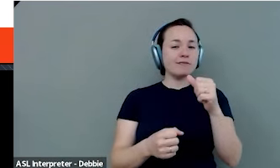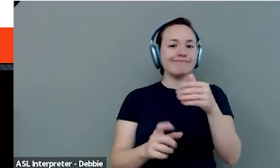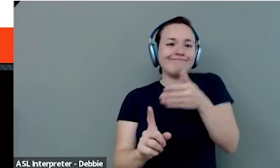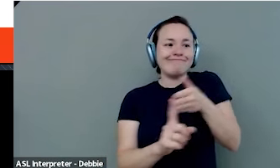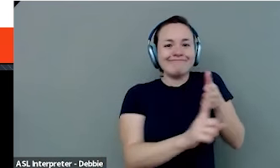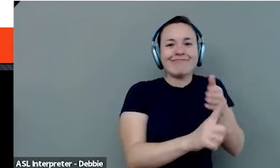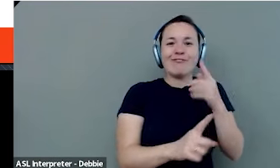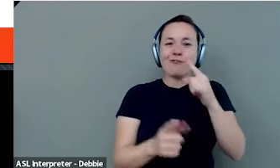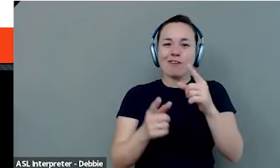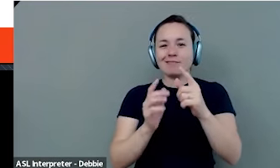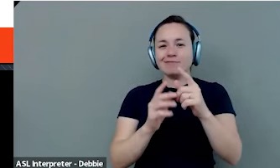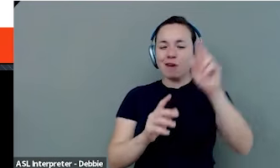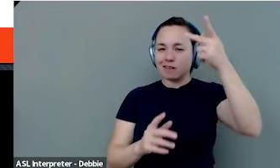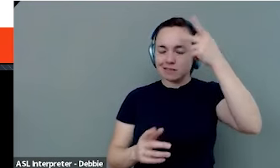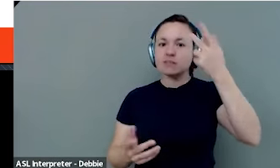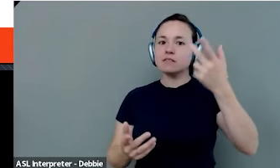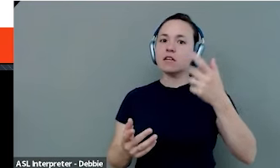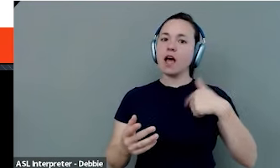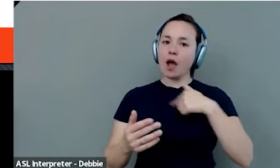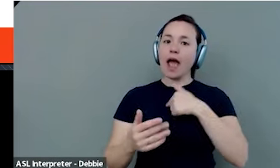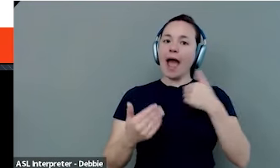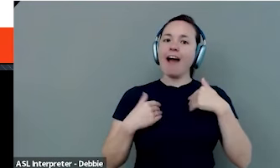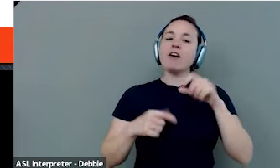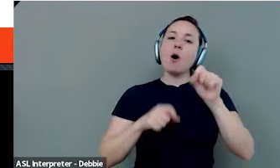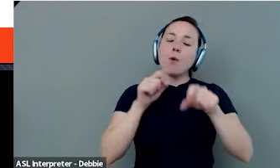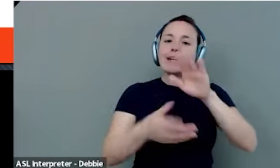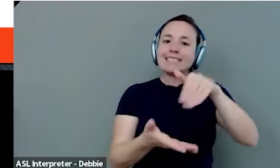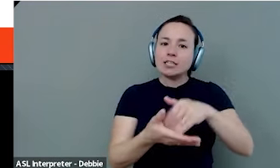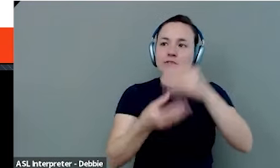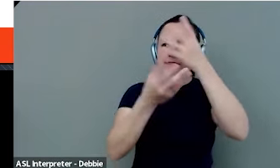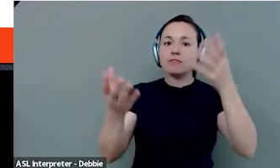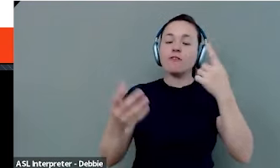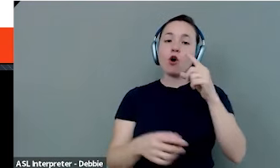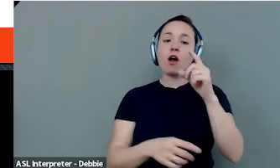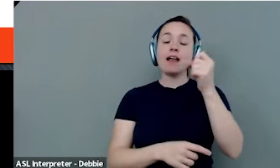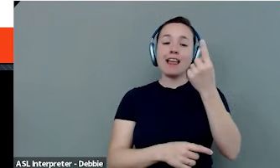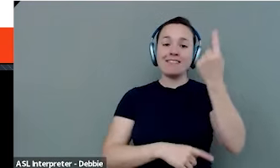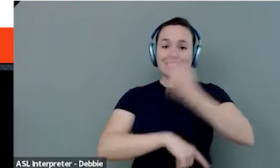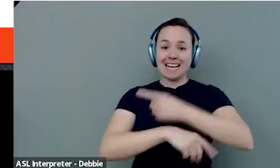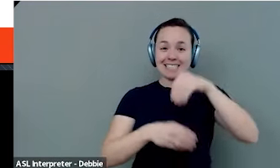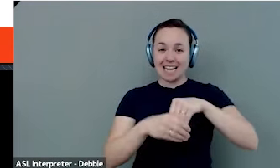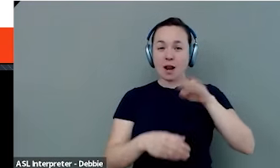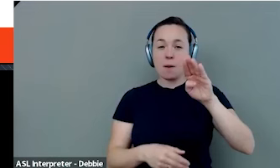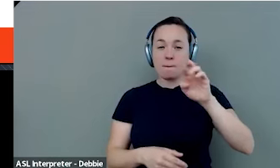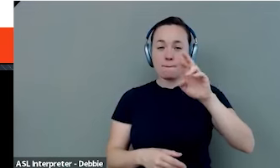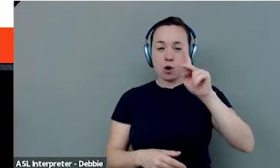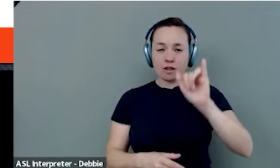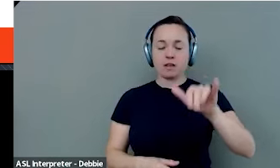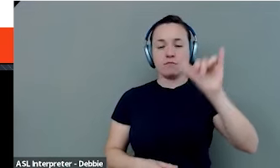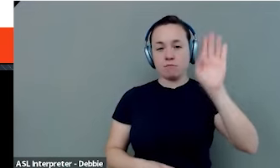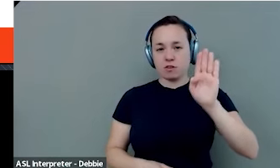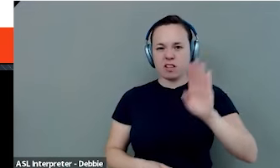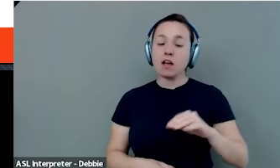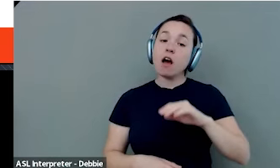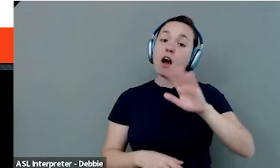all lead up to the fact that we are a polling center in Berkeley for 11 days. Now, every other polling center in Berkeley